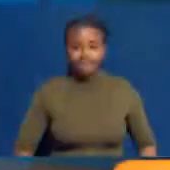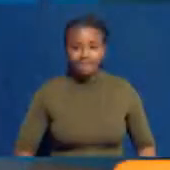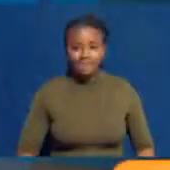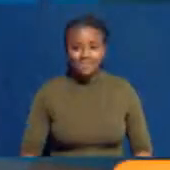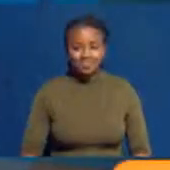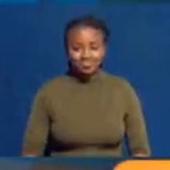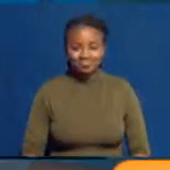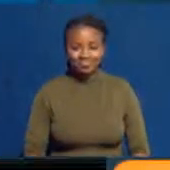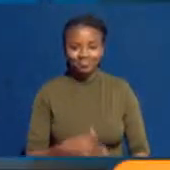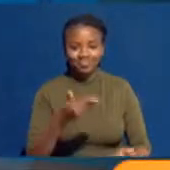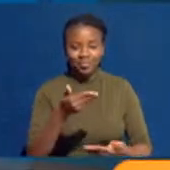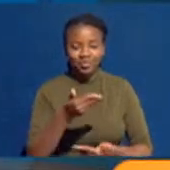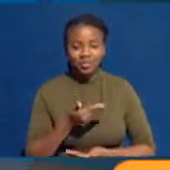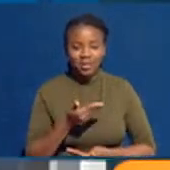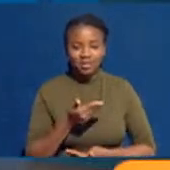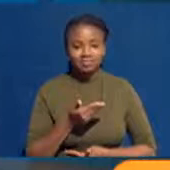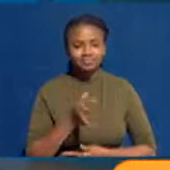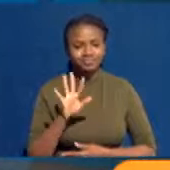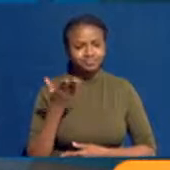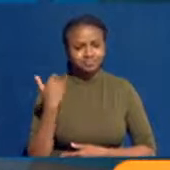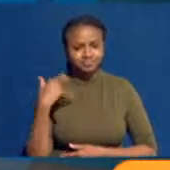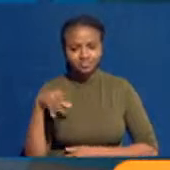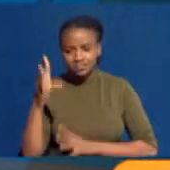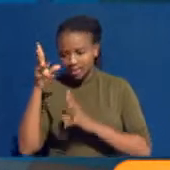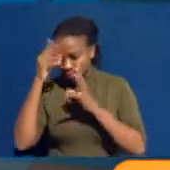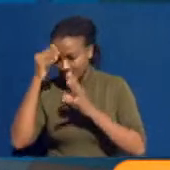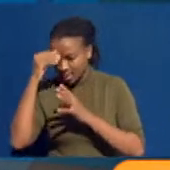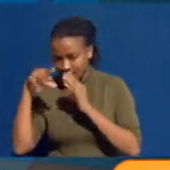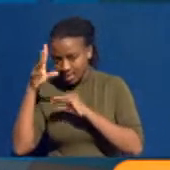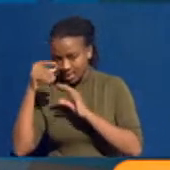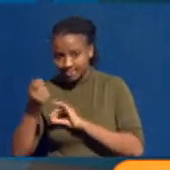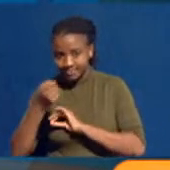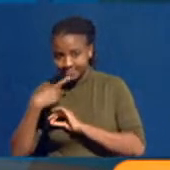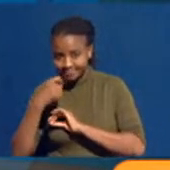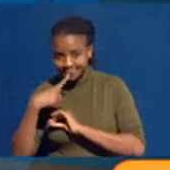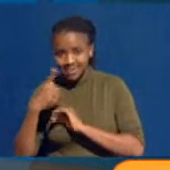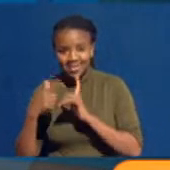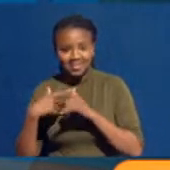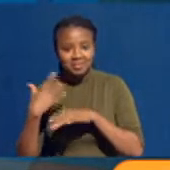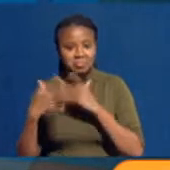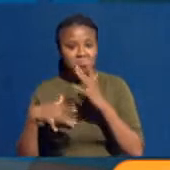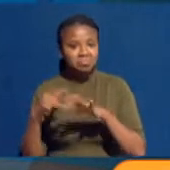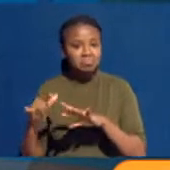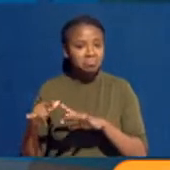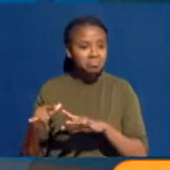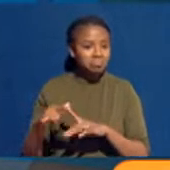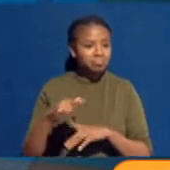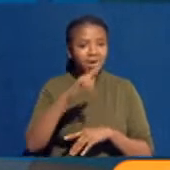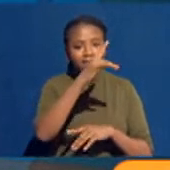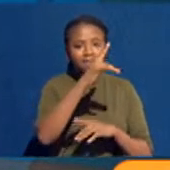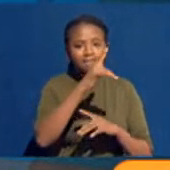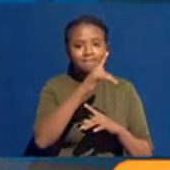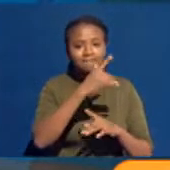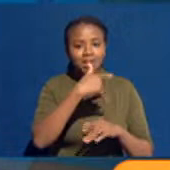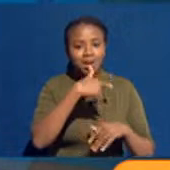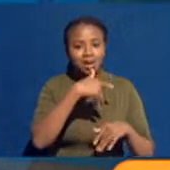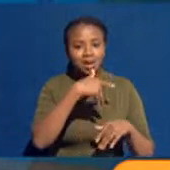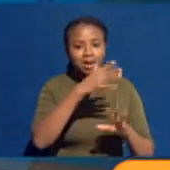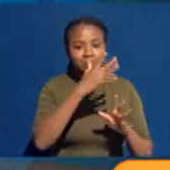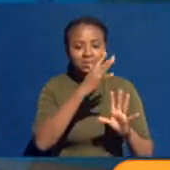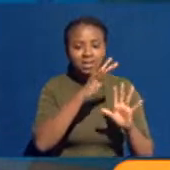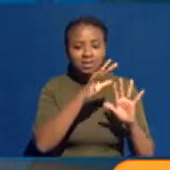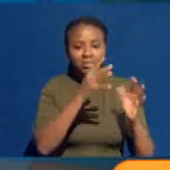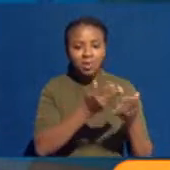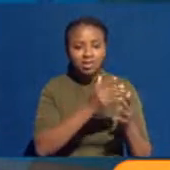Welcome back. Now, from medical school to space, Dr. Mae Jemison is a woman we can safely say